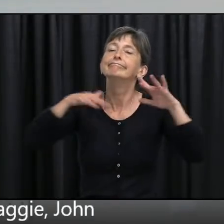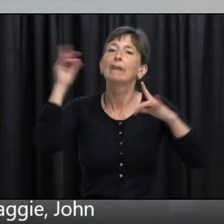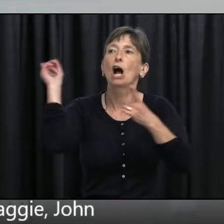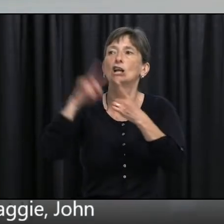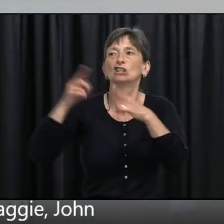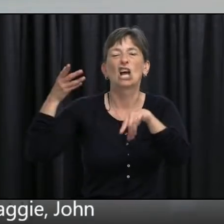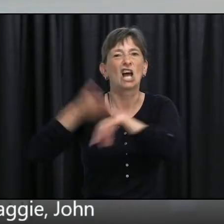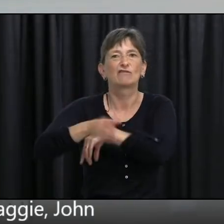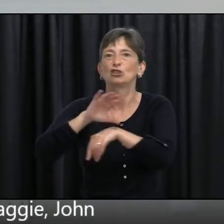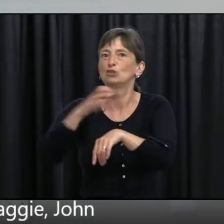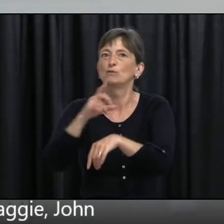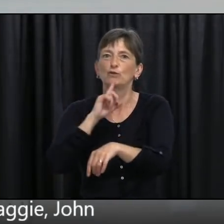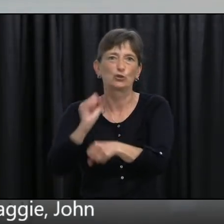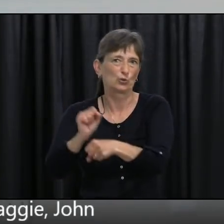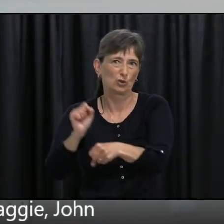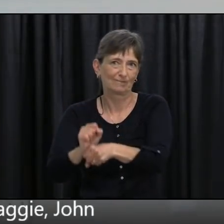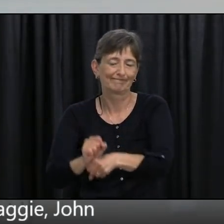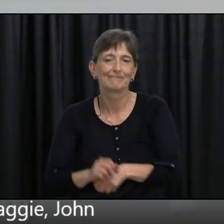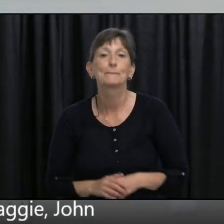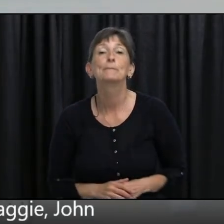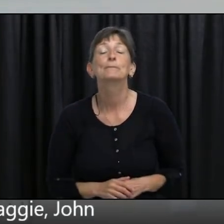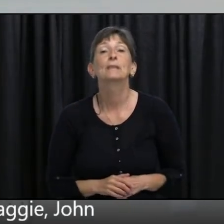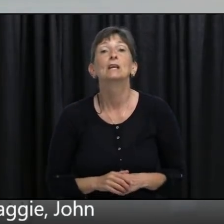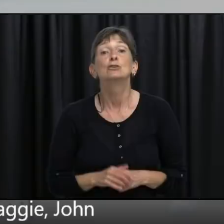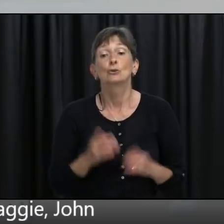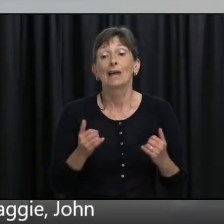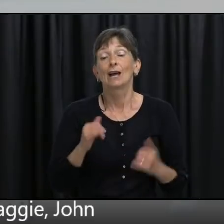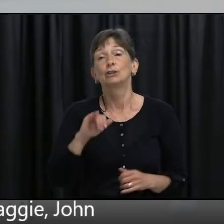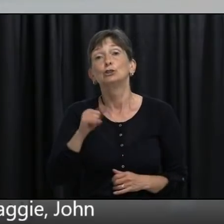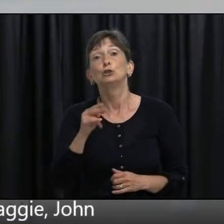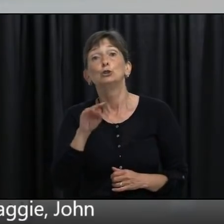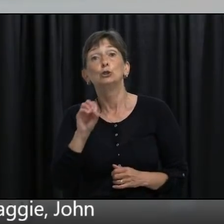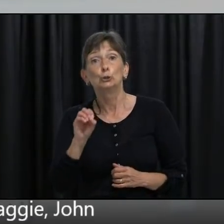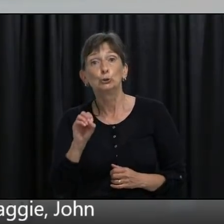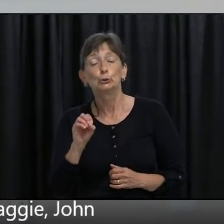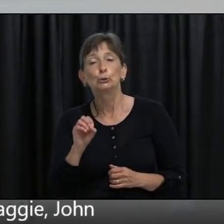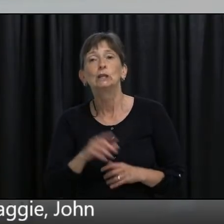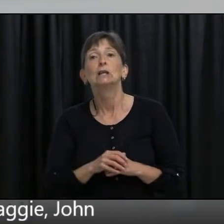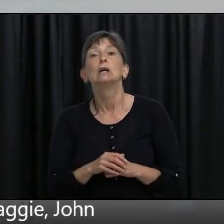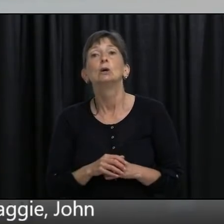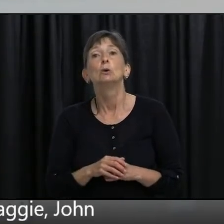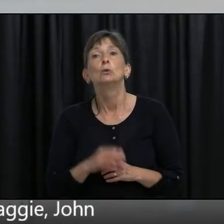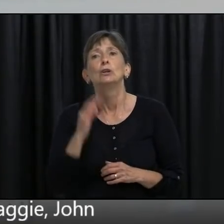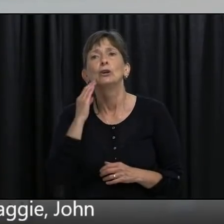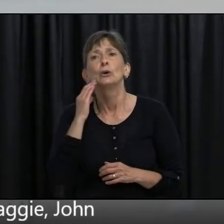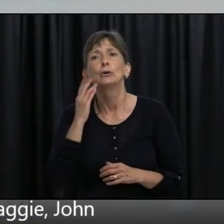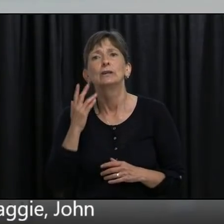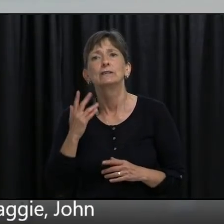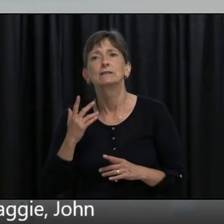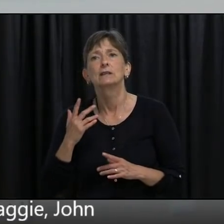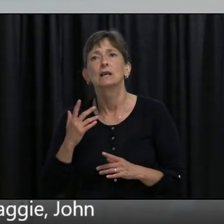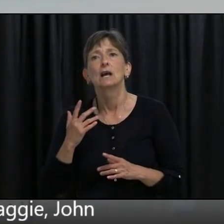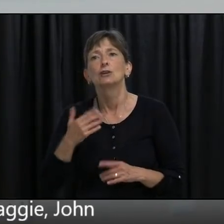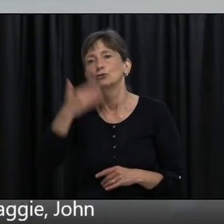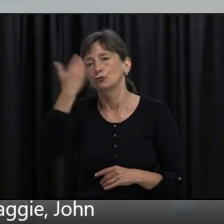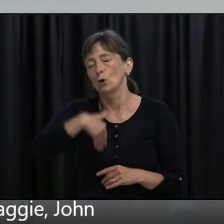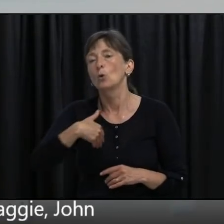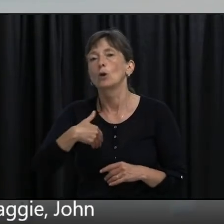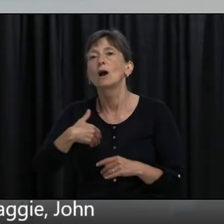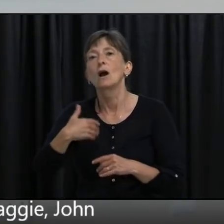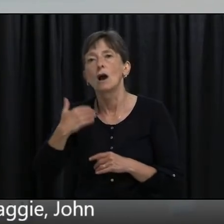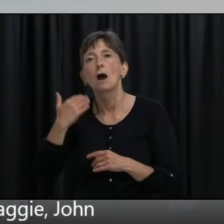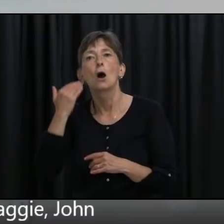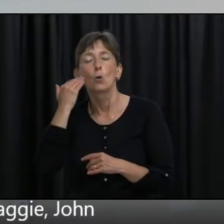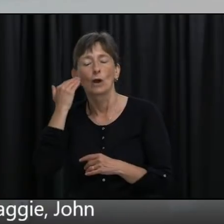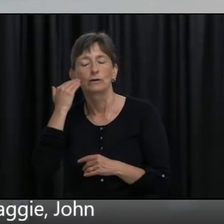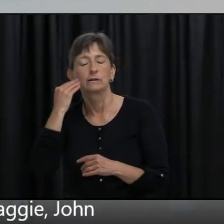also June is Stroke Awareness Month. We have a significant burden of illness due to stroke. We've been working